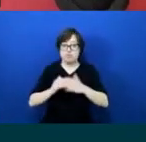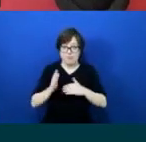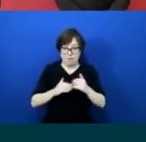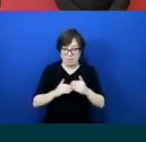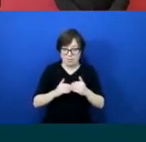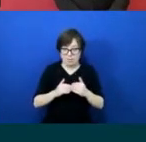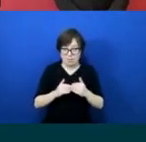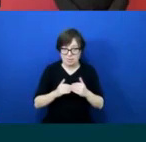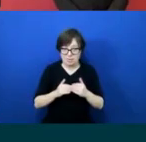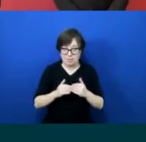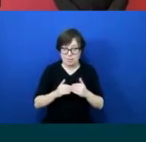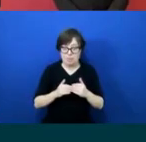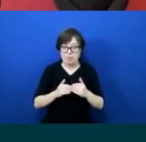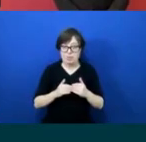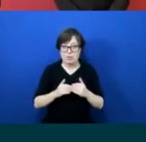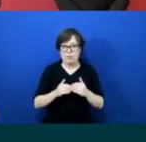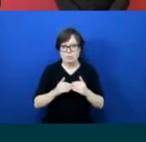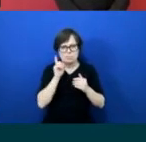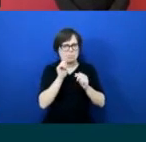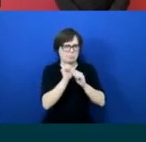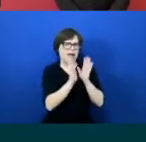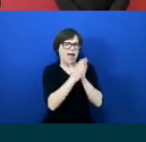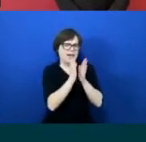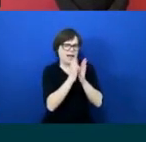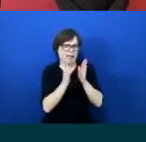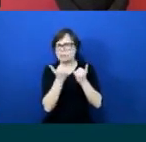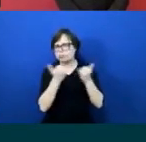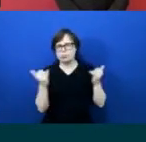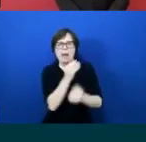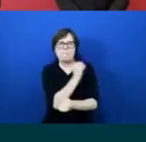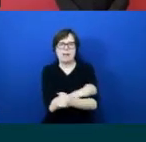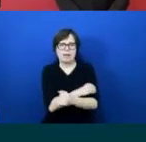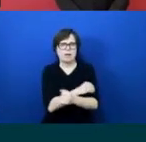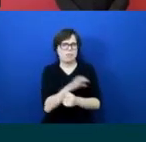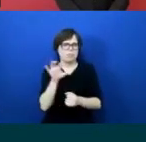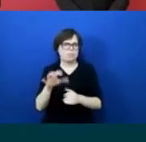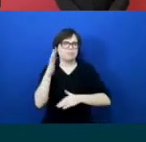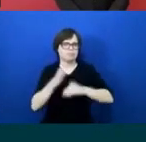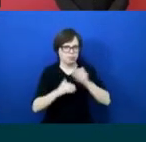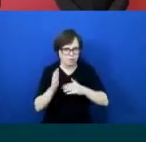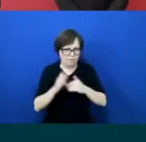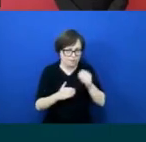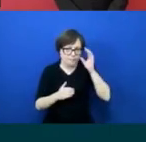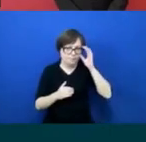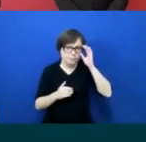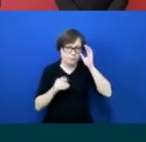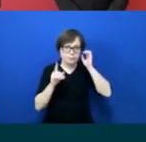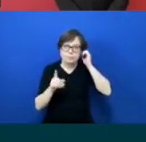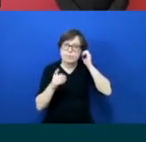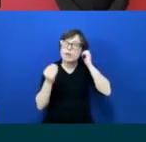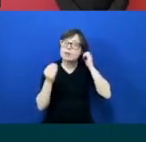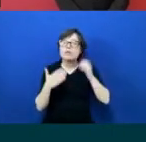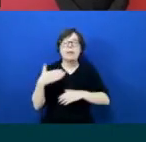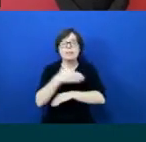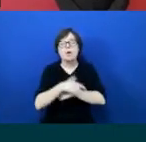which similar measures they are covering. And last but not least, some